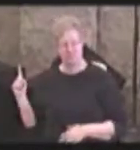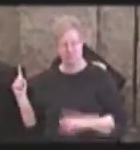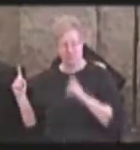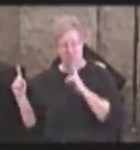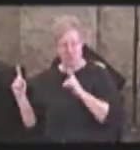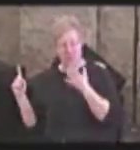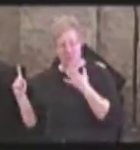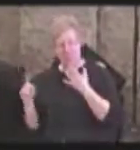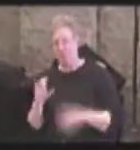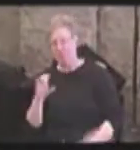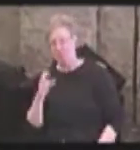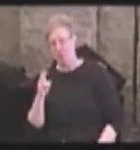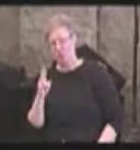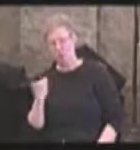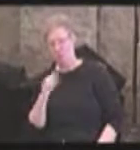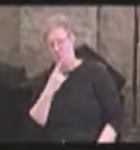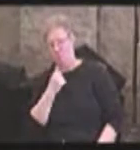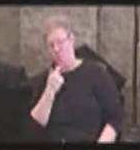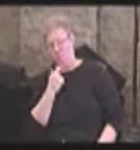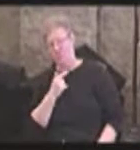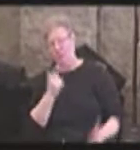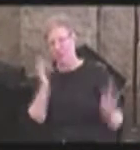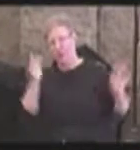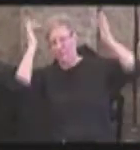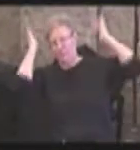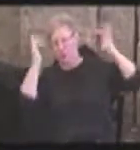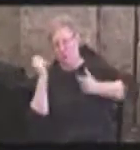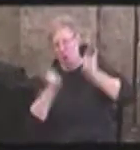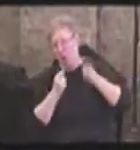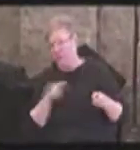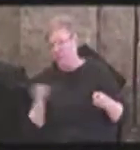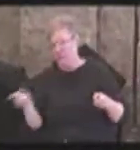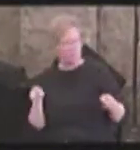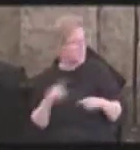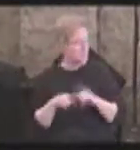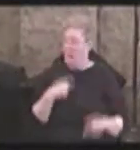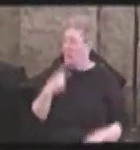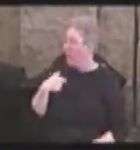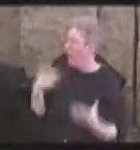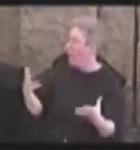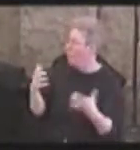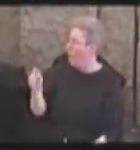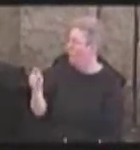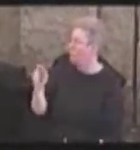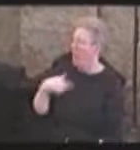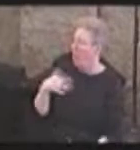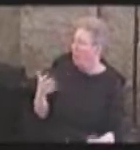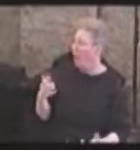57 Thunderbird with the white porthole tops for you. But since you wanted the Trans Am, Okay, you can have